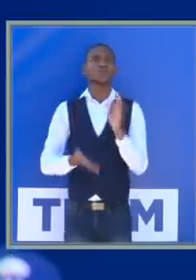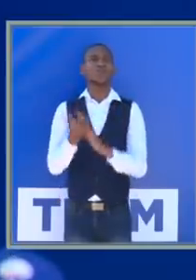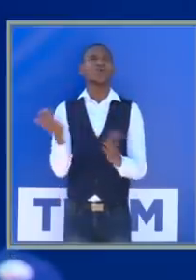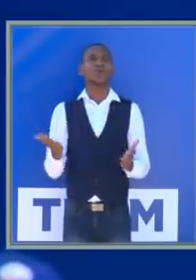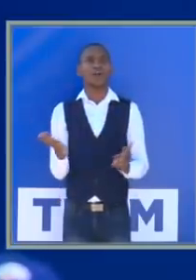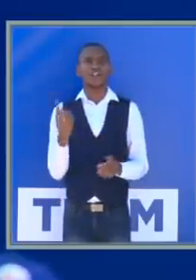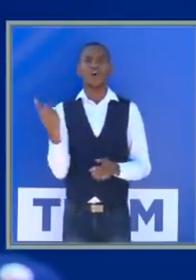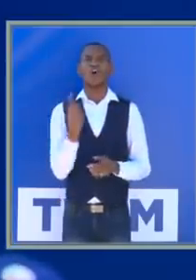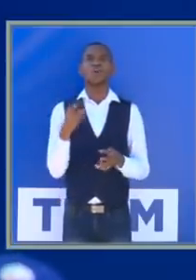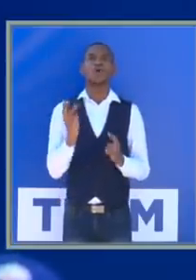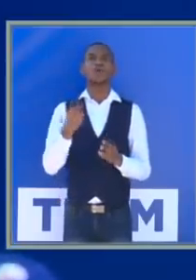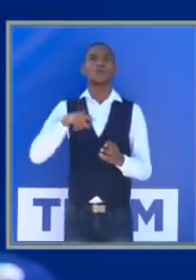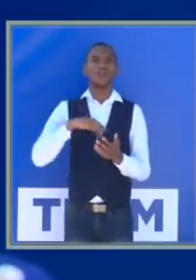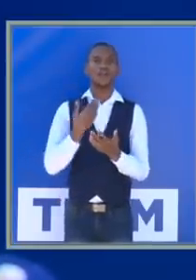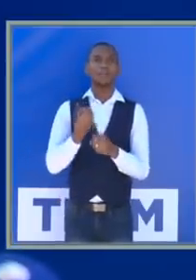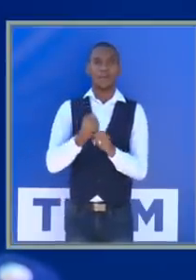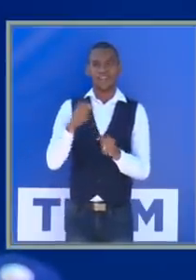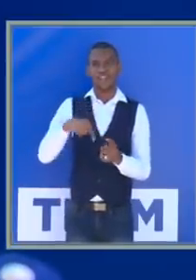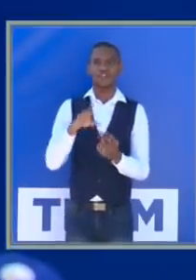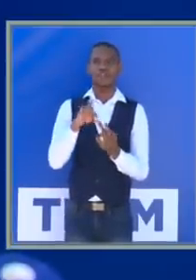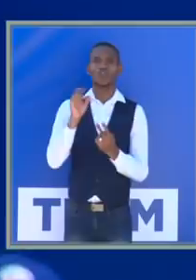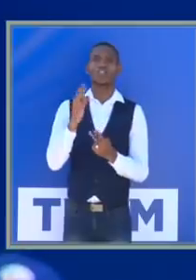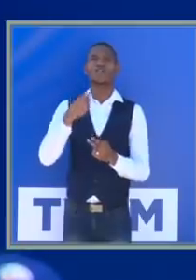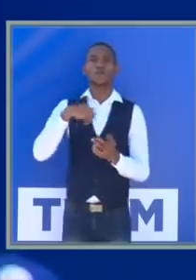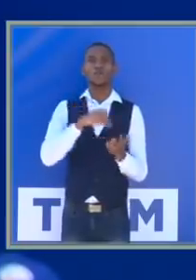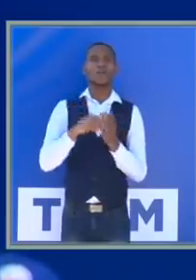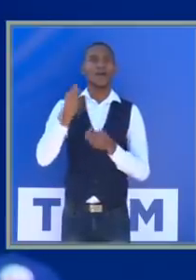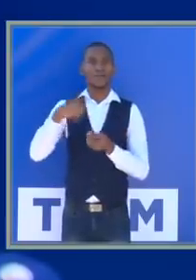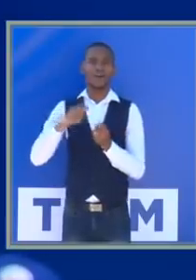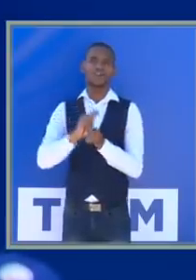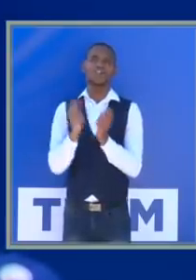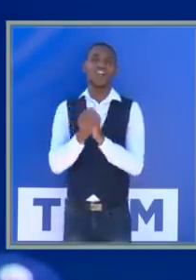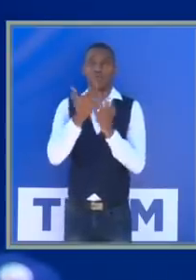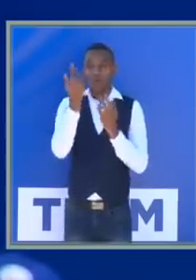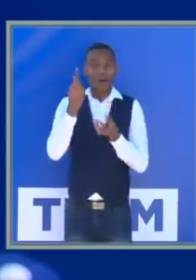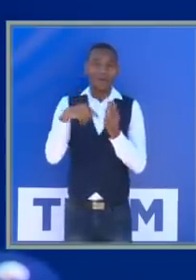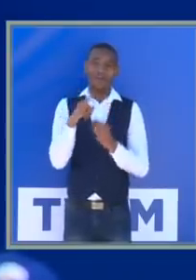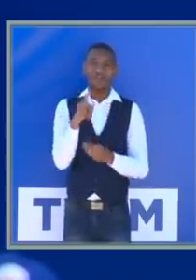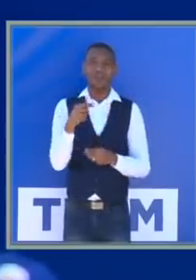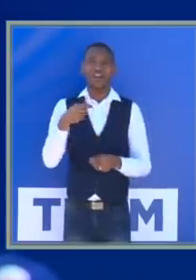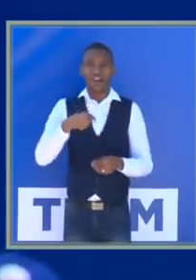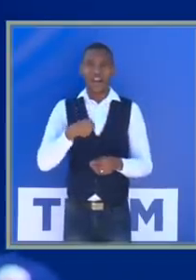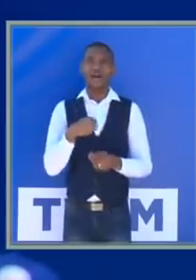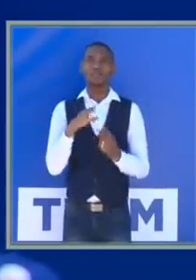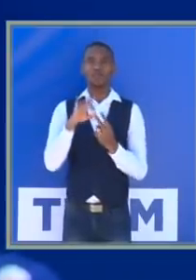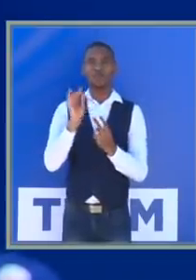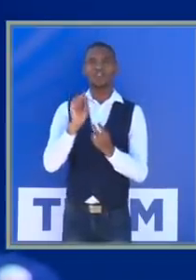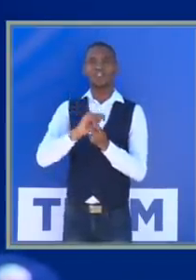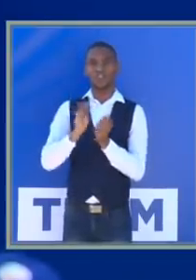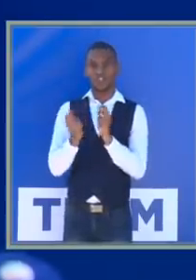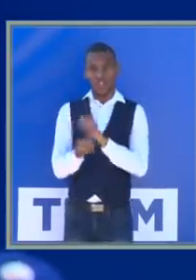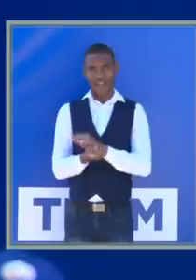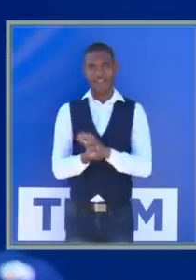the only way we can make this choice is if we bring about change. And I don't know about you, I am choosing